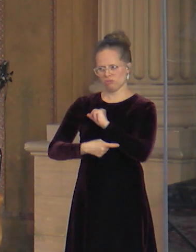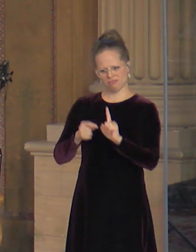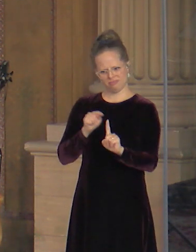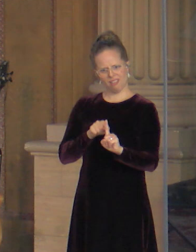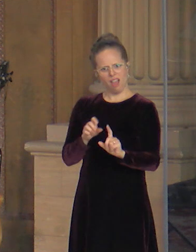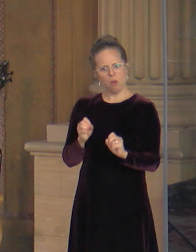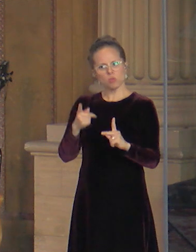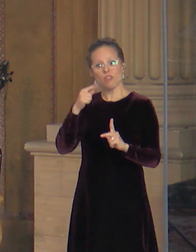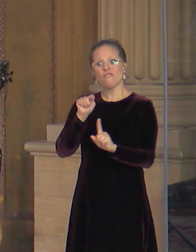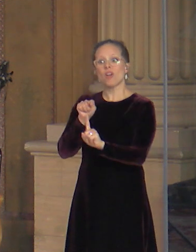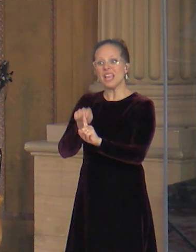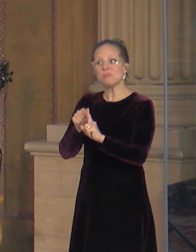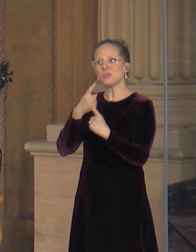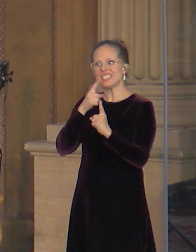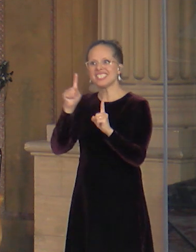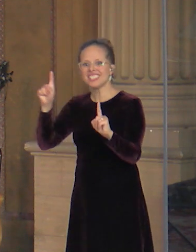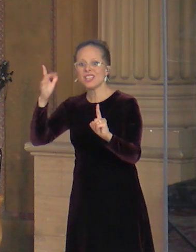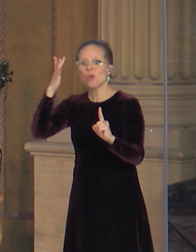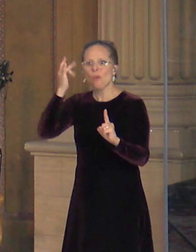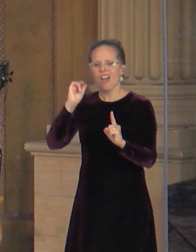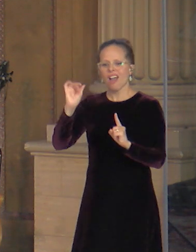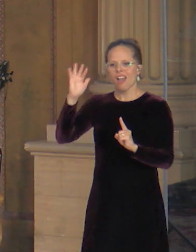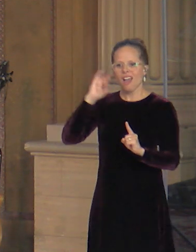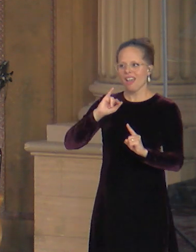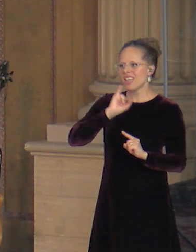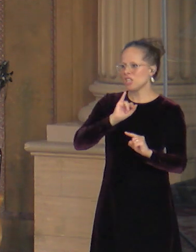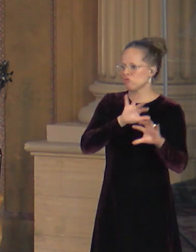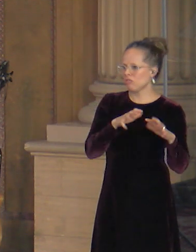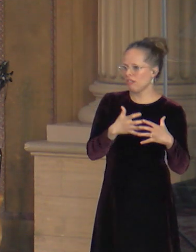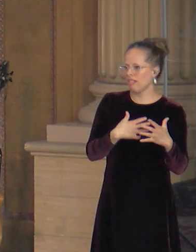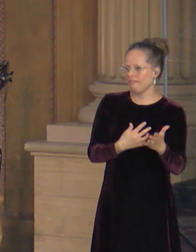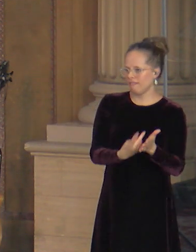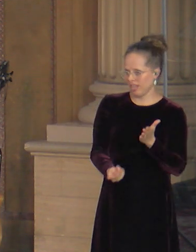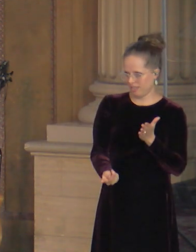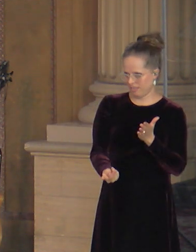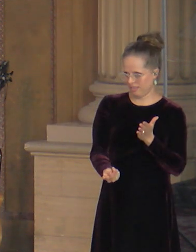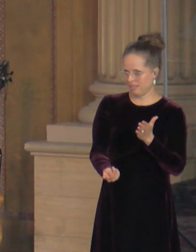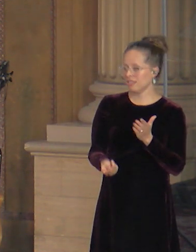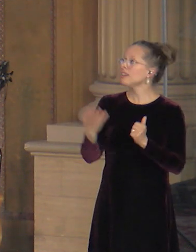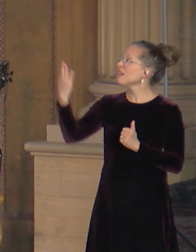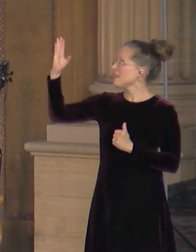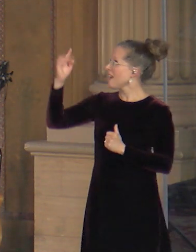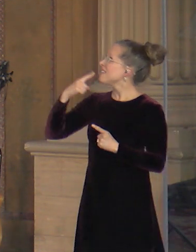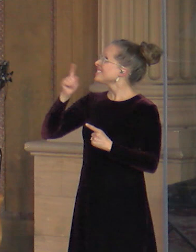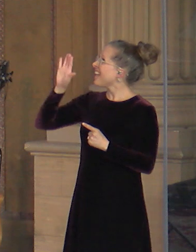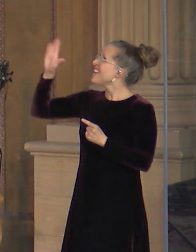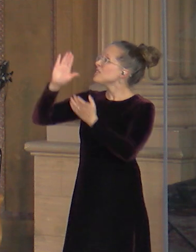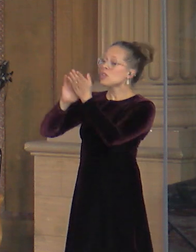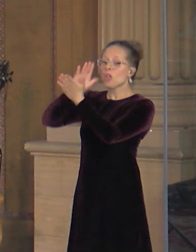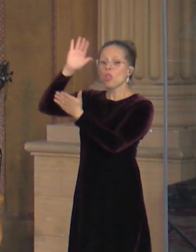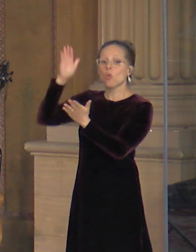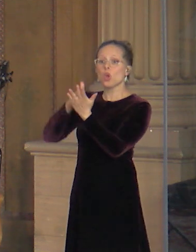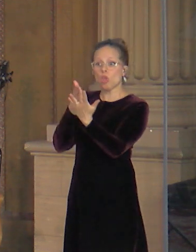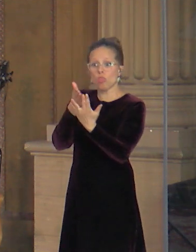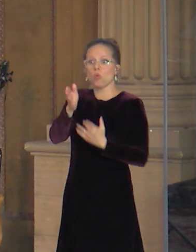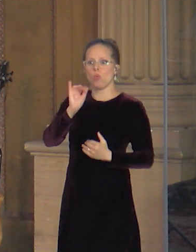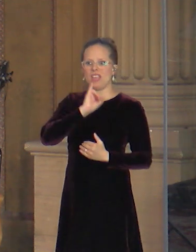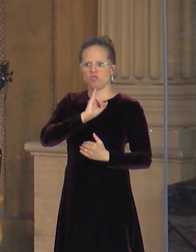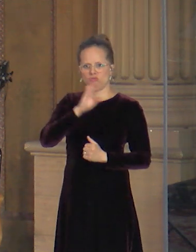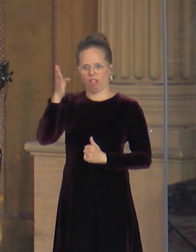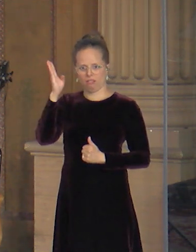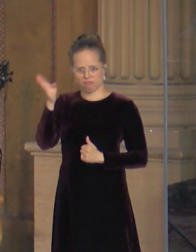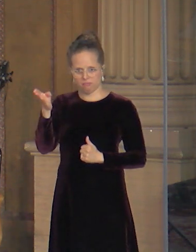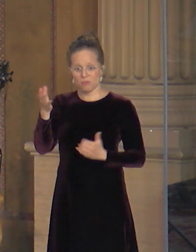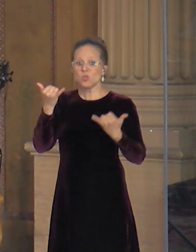where Israel failed God had said he was going to get his glory through Israel and Jesus is here as the true